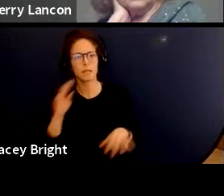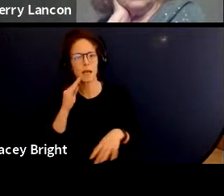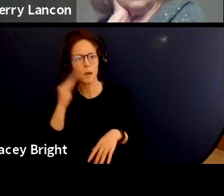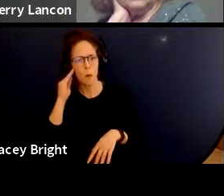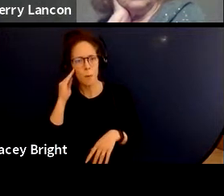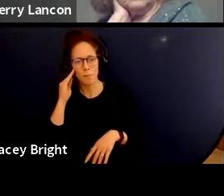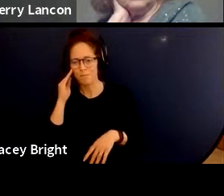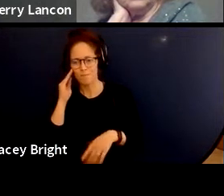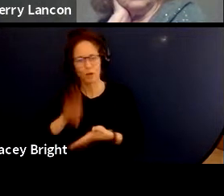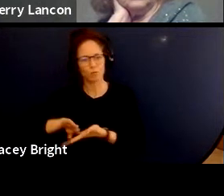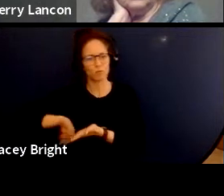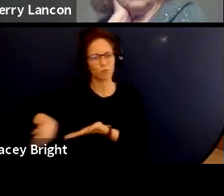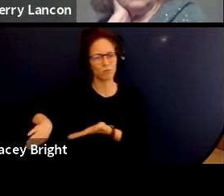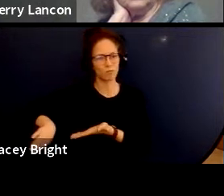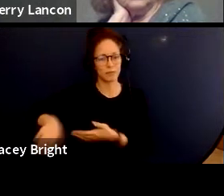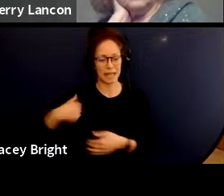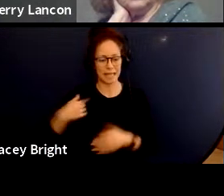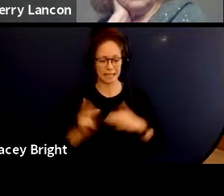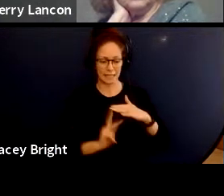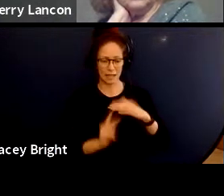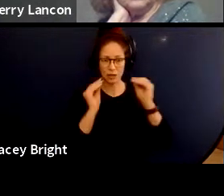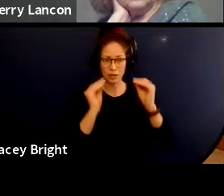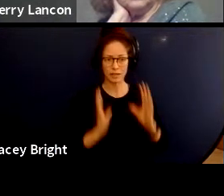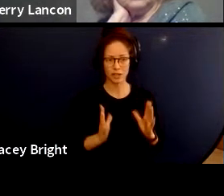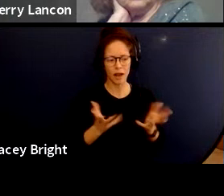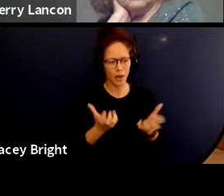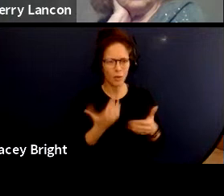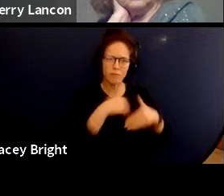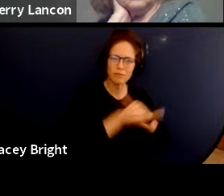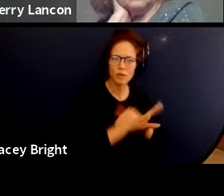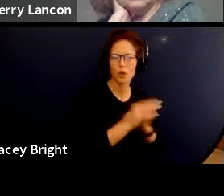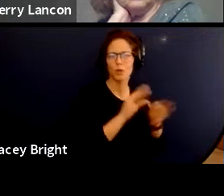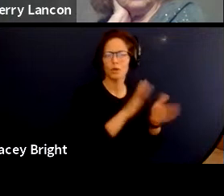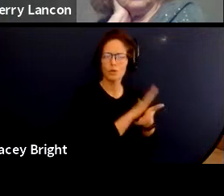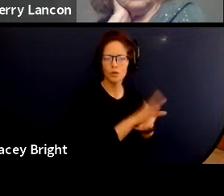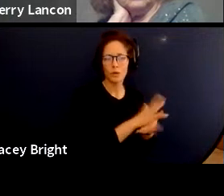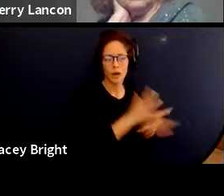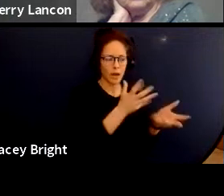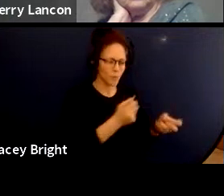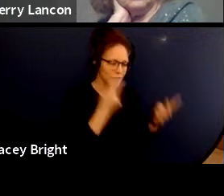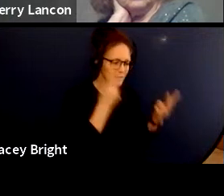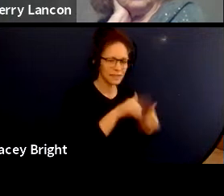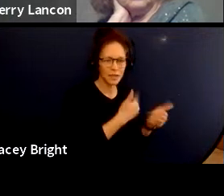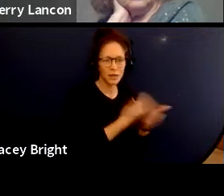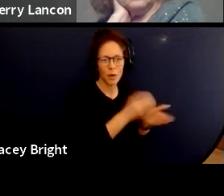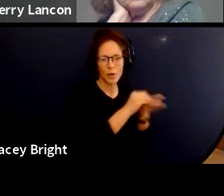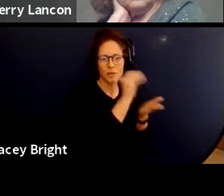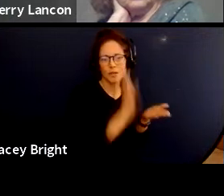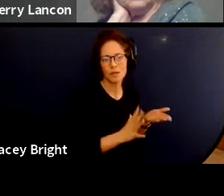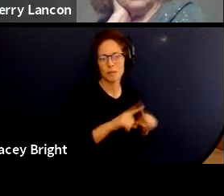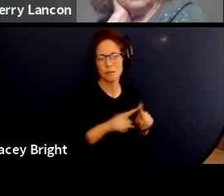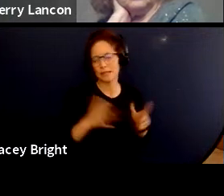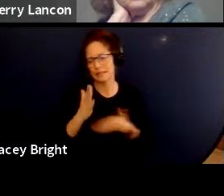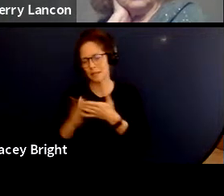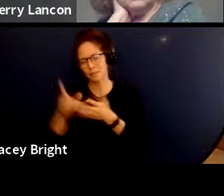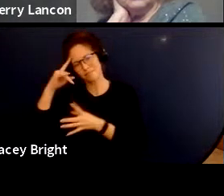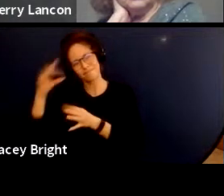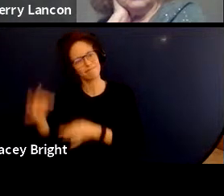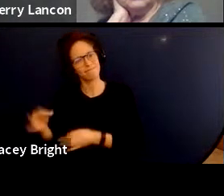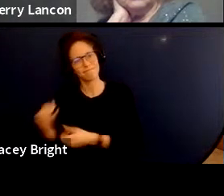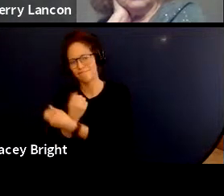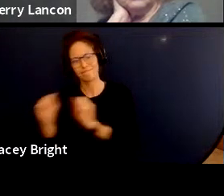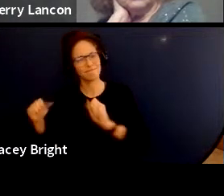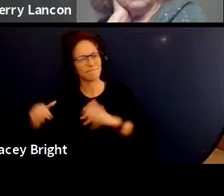out. As a kinder teacher, I want to be in school and I want to see my students, but some have decided that it is not